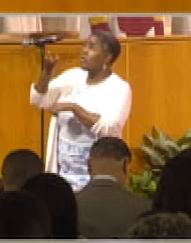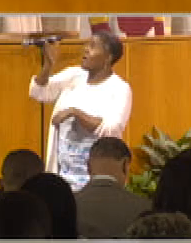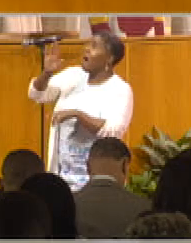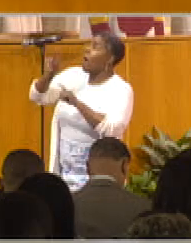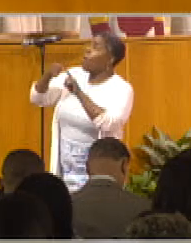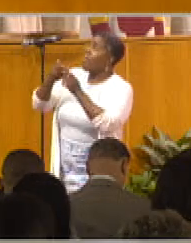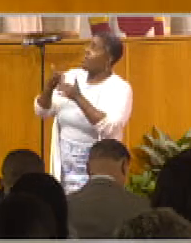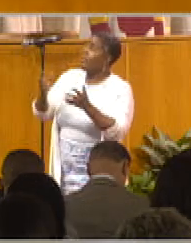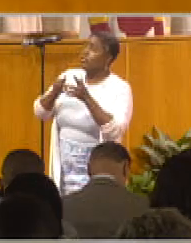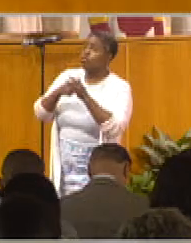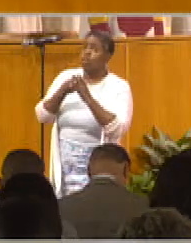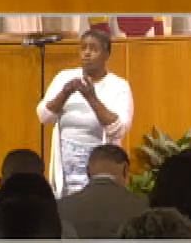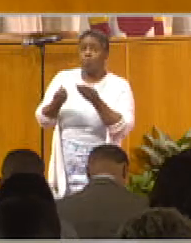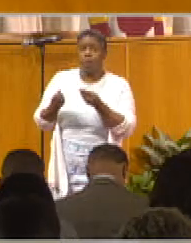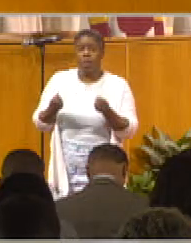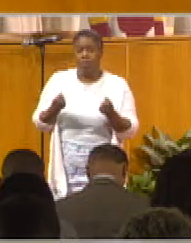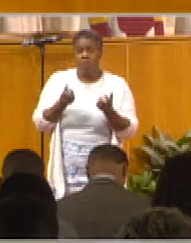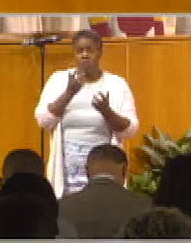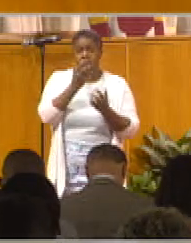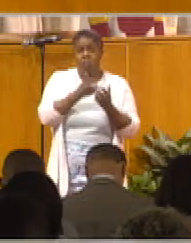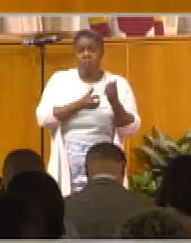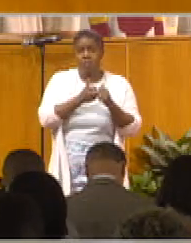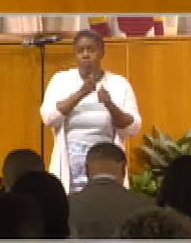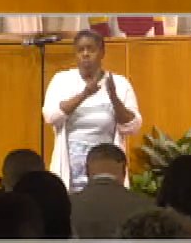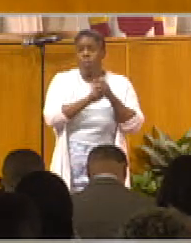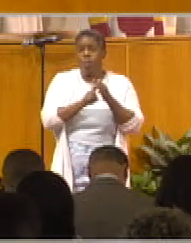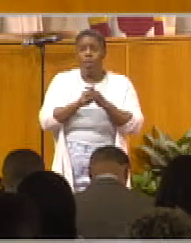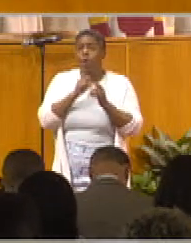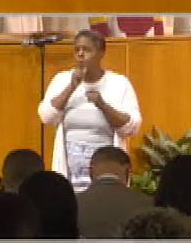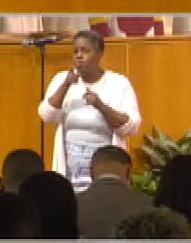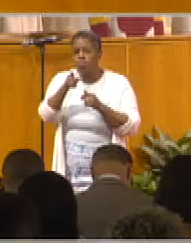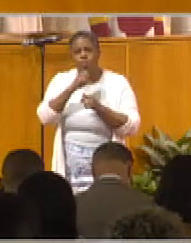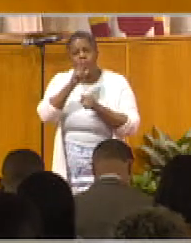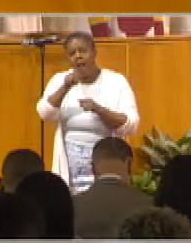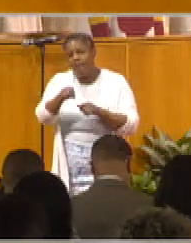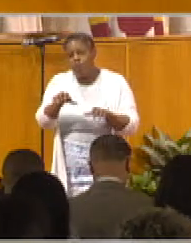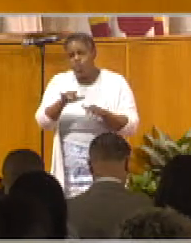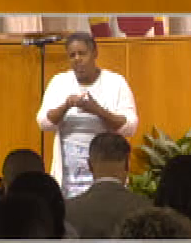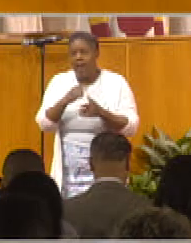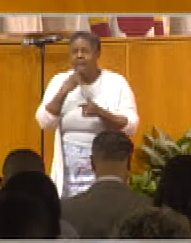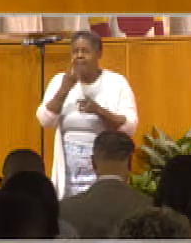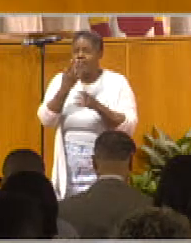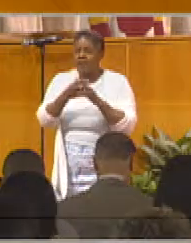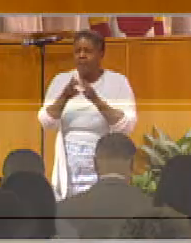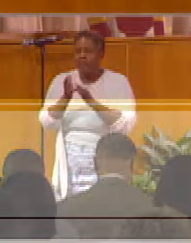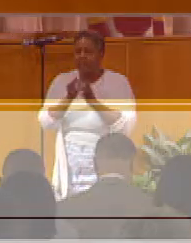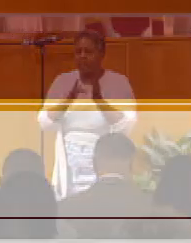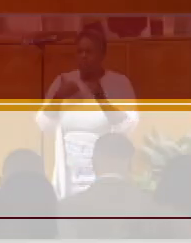things fall apart, you don't have to. In Jesus' name.